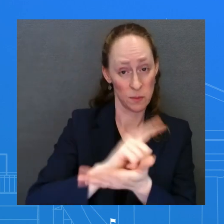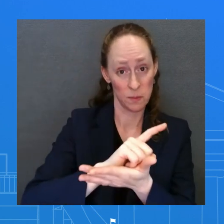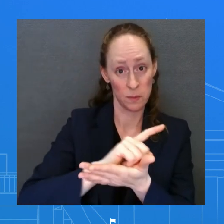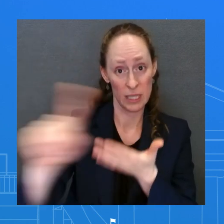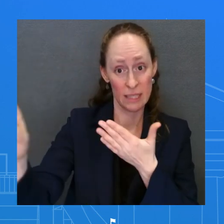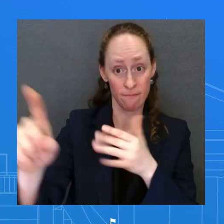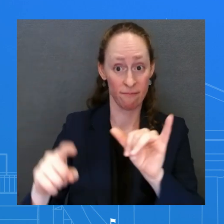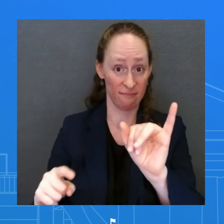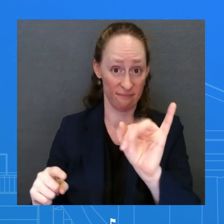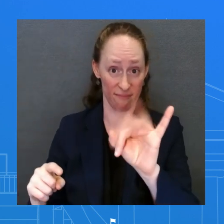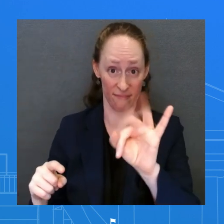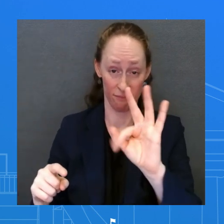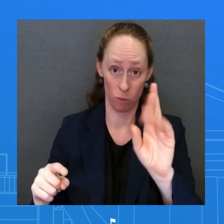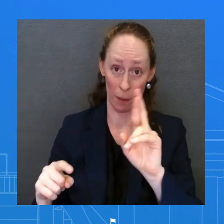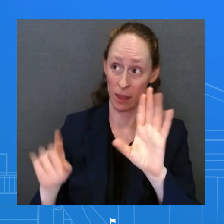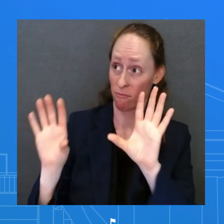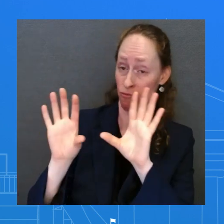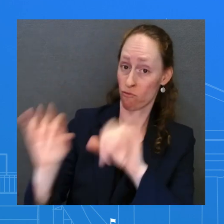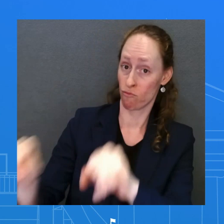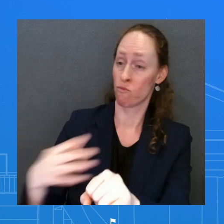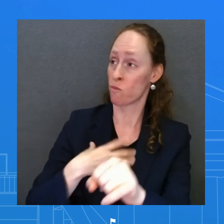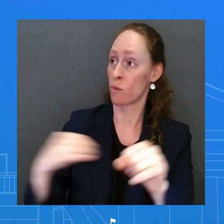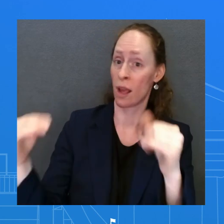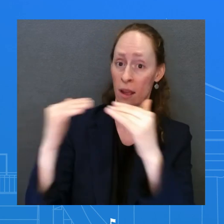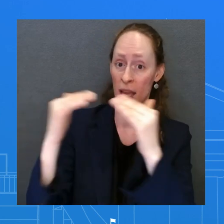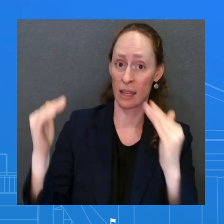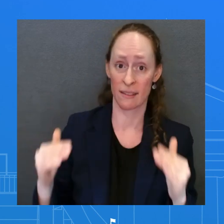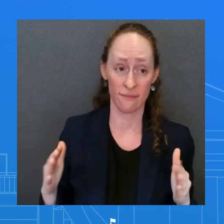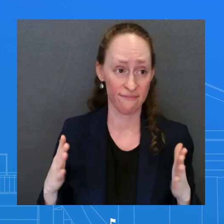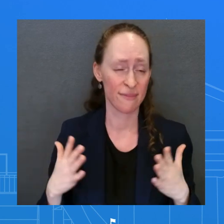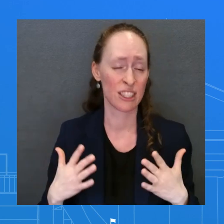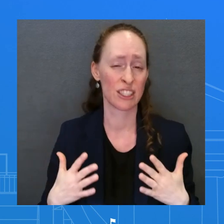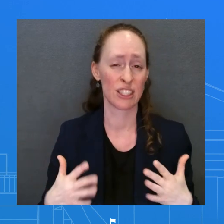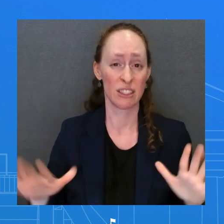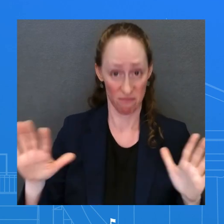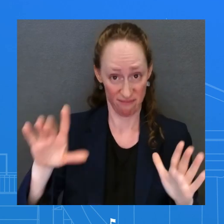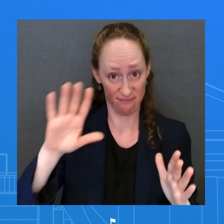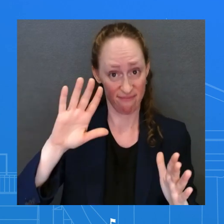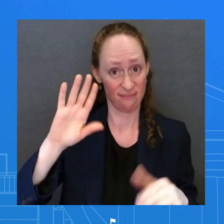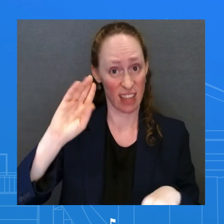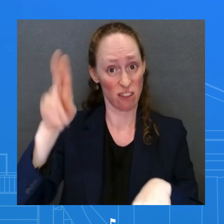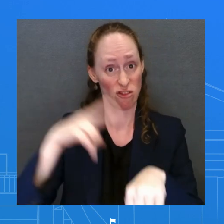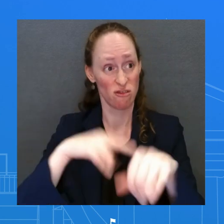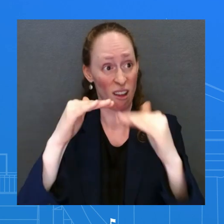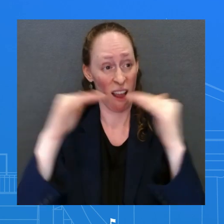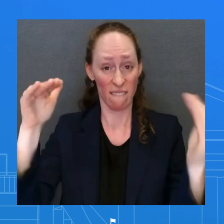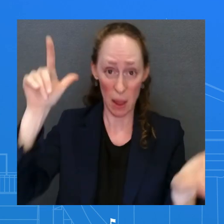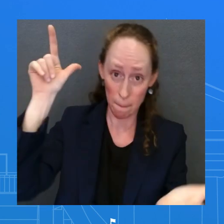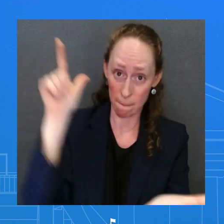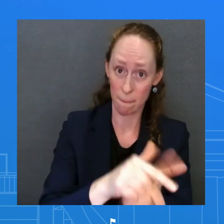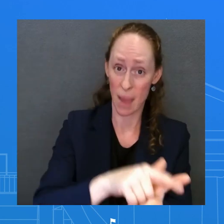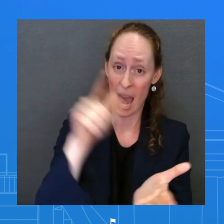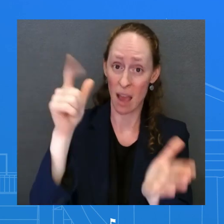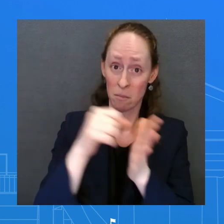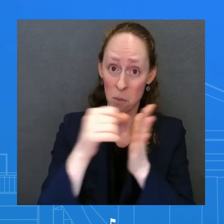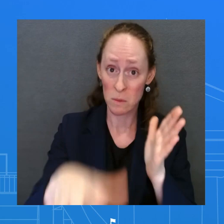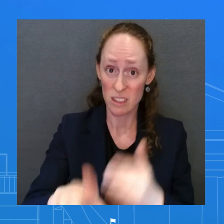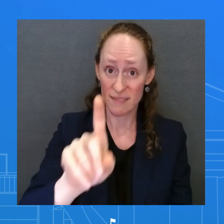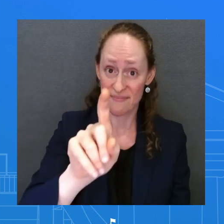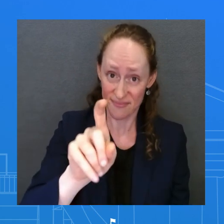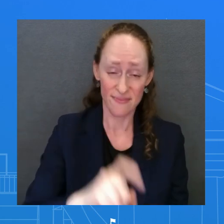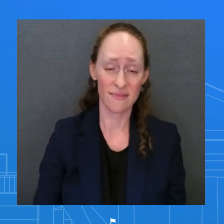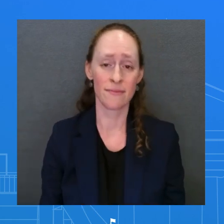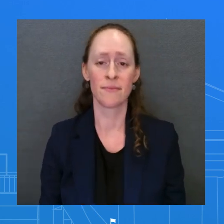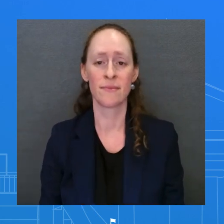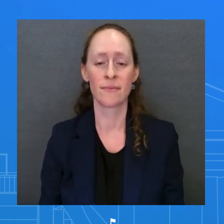mindful, as I was just asked about the Hatch Act. I'm not going to comment on any specific Republican candidate here or anything that's related to